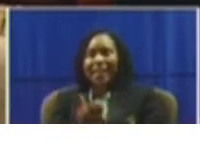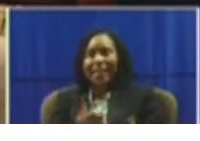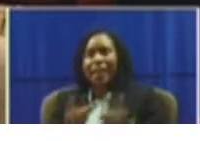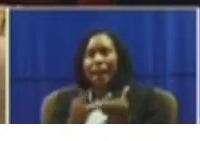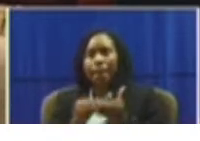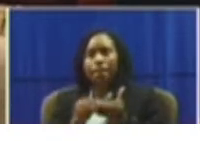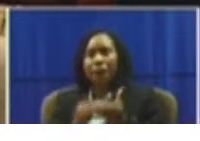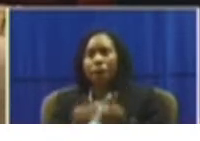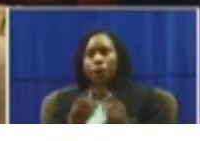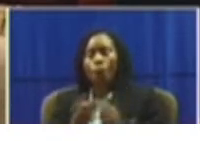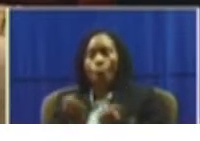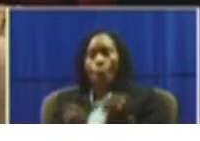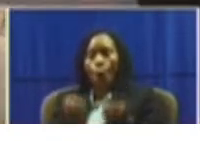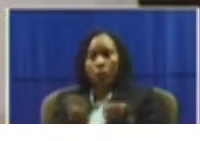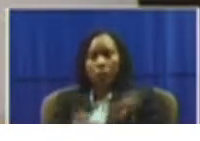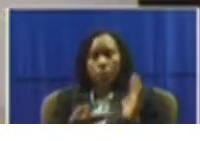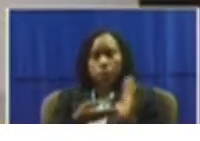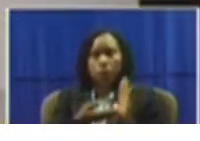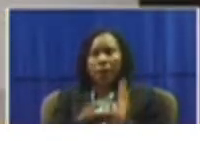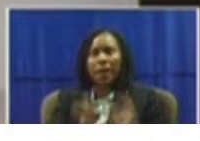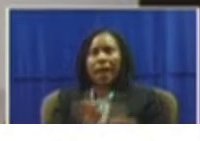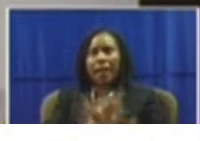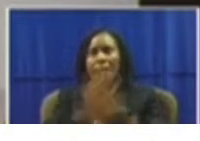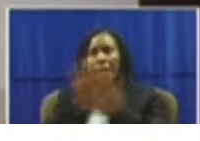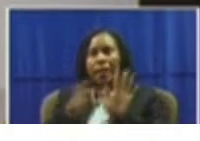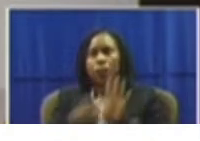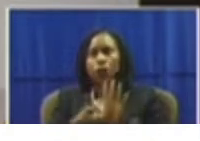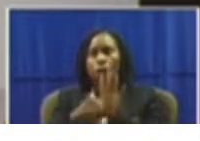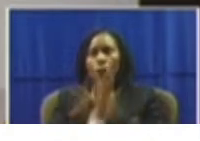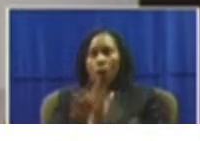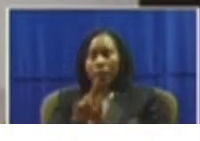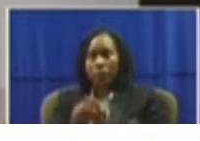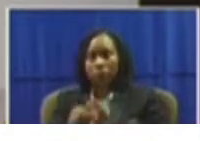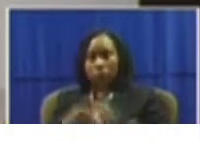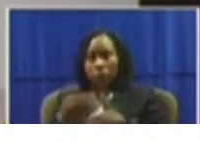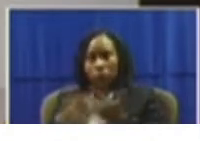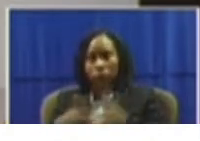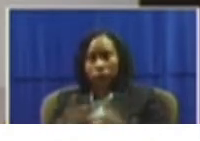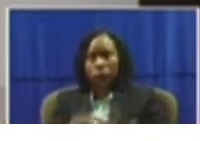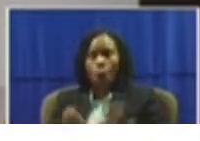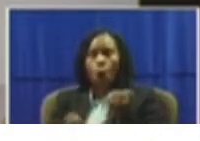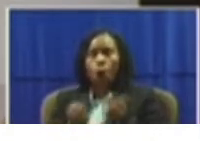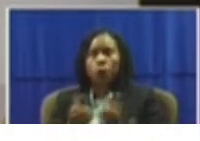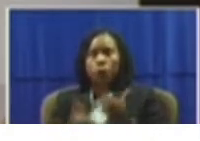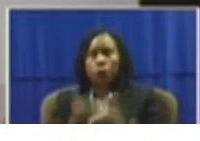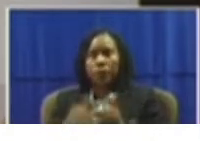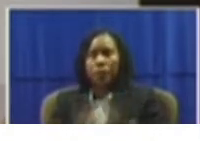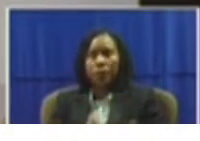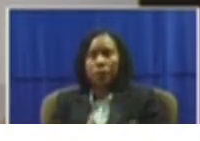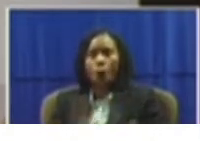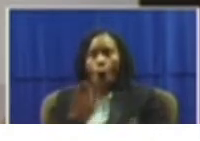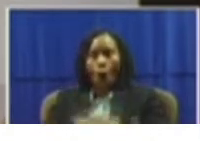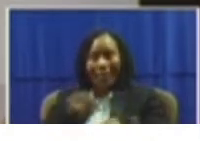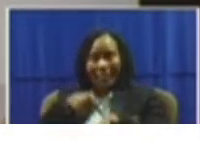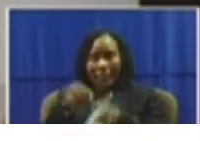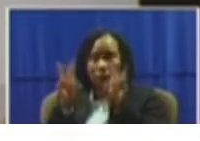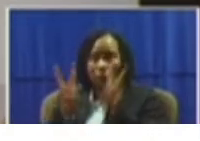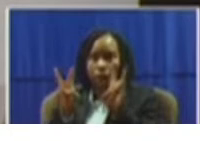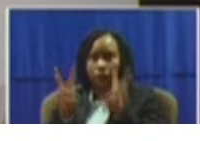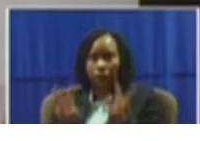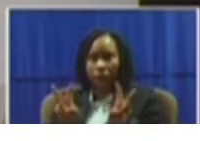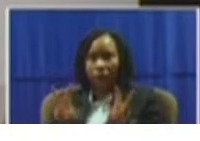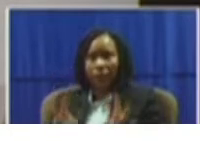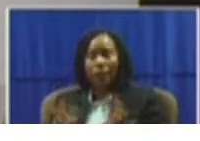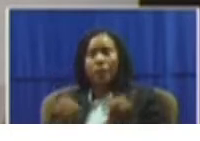court which clearly shows that there is an ongoing court process on this matter. Now, the fact that